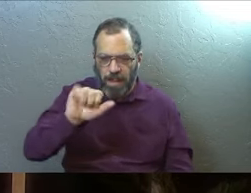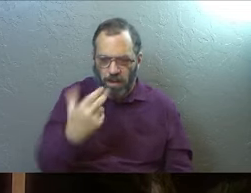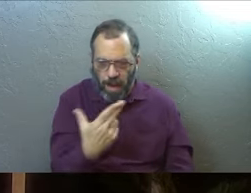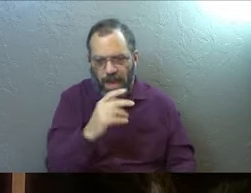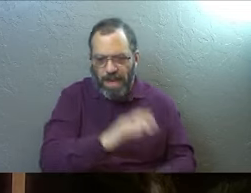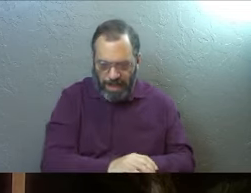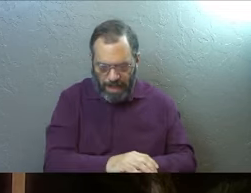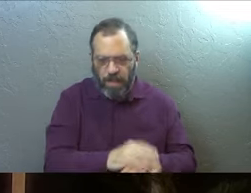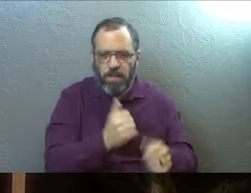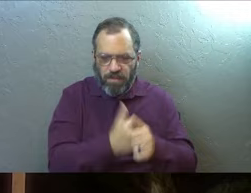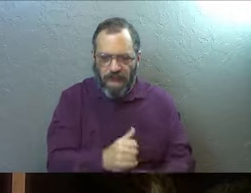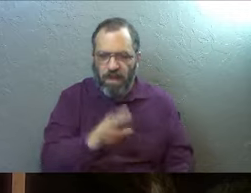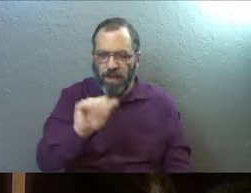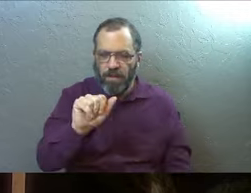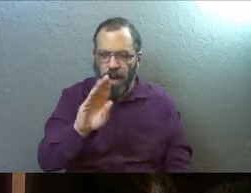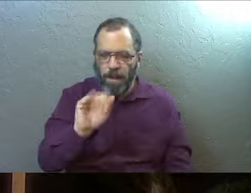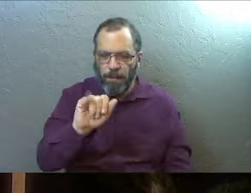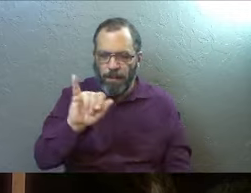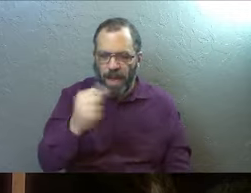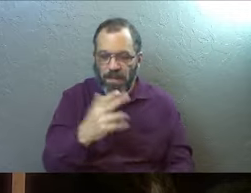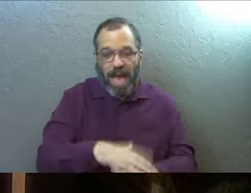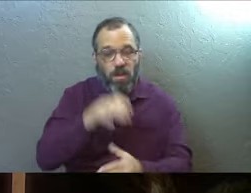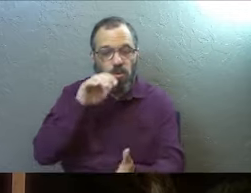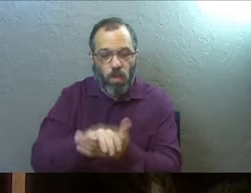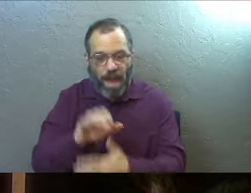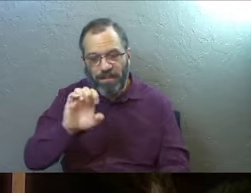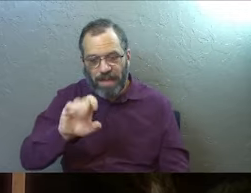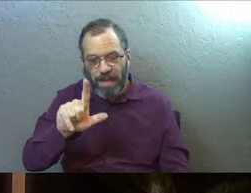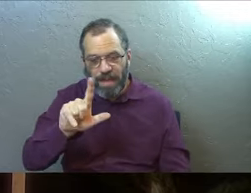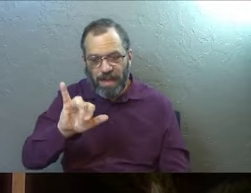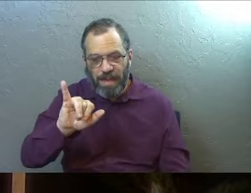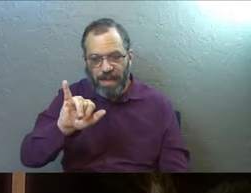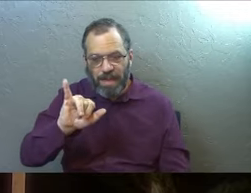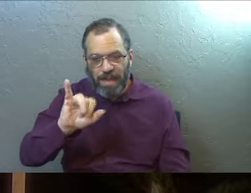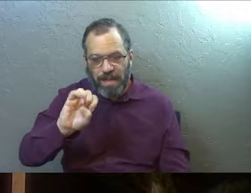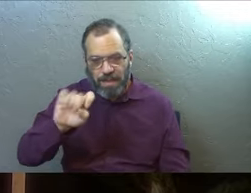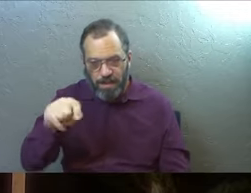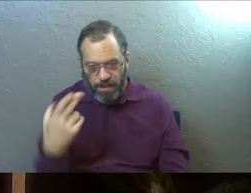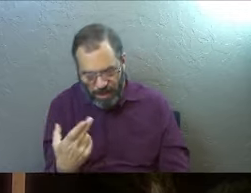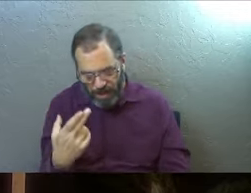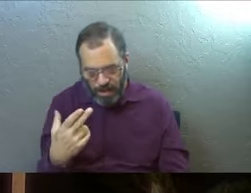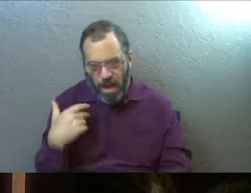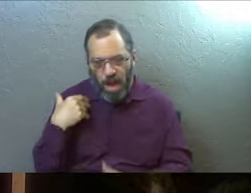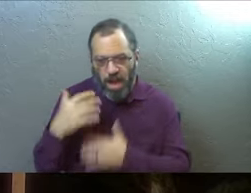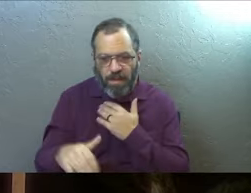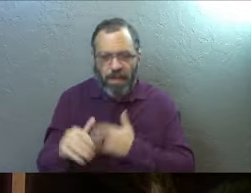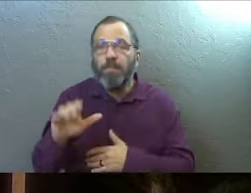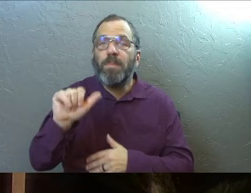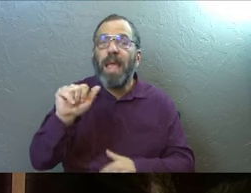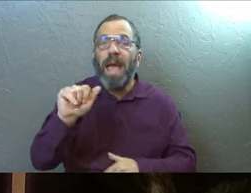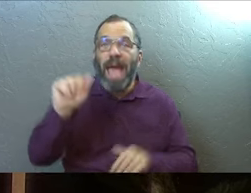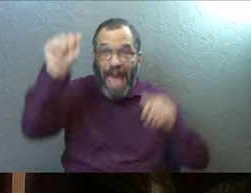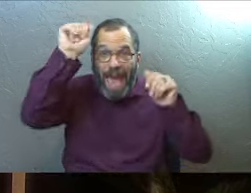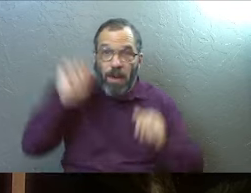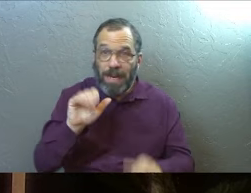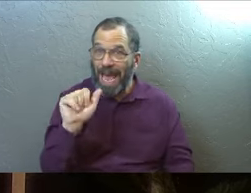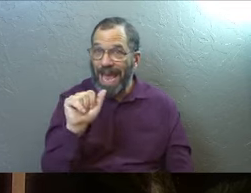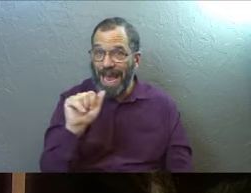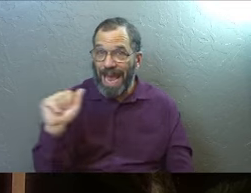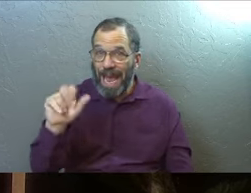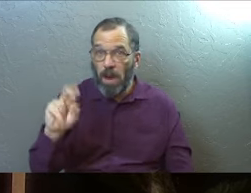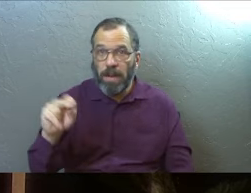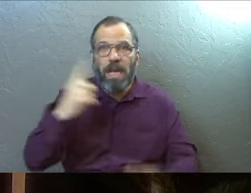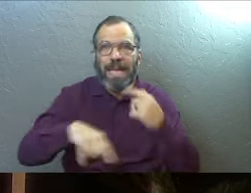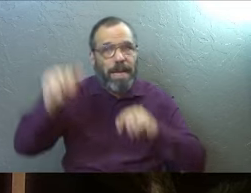priestly order of Abijah. And his wife, Elizabeth, was also from the priestly line of Aaron. Aaron was Moses' brother, if you